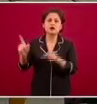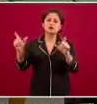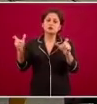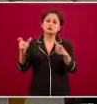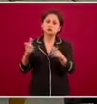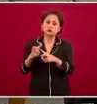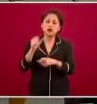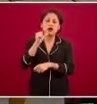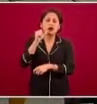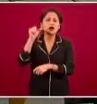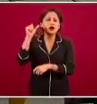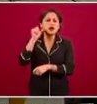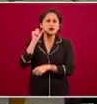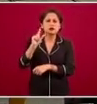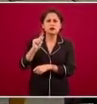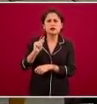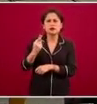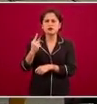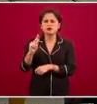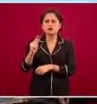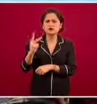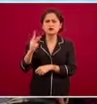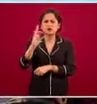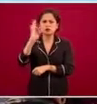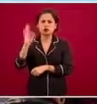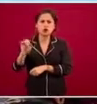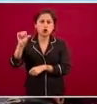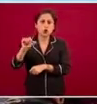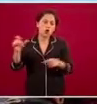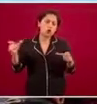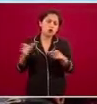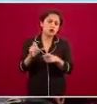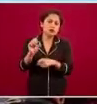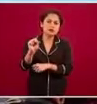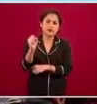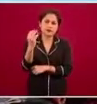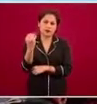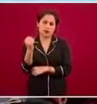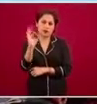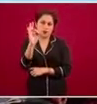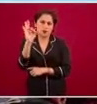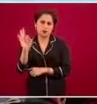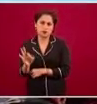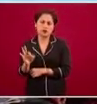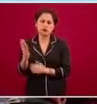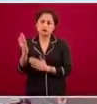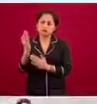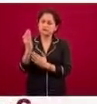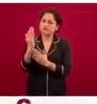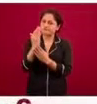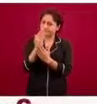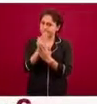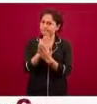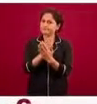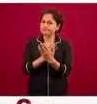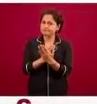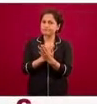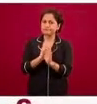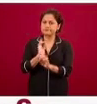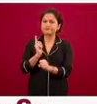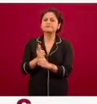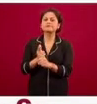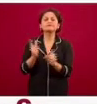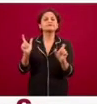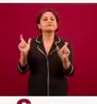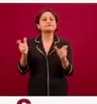of the past 14 days. Today we have it at 69%, which means